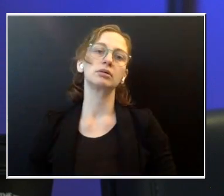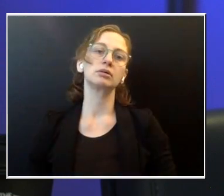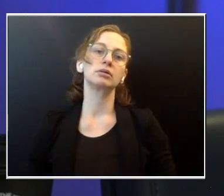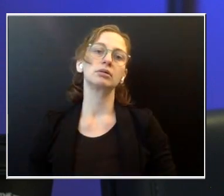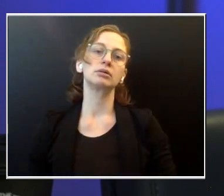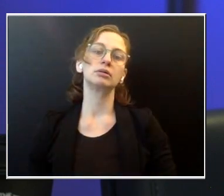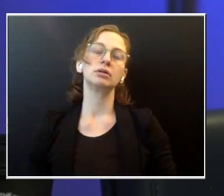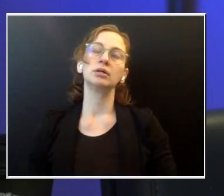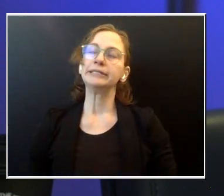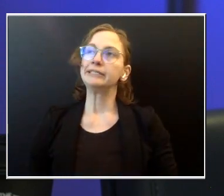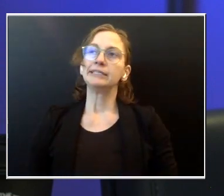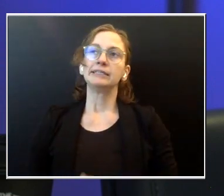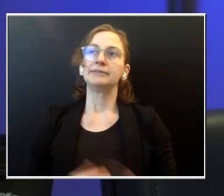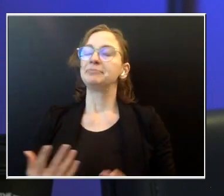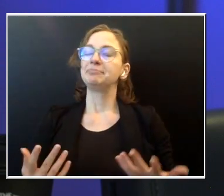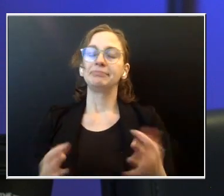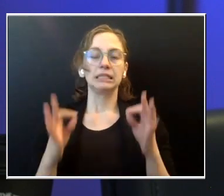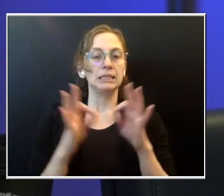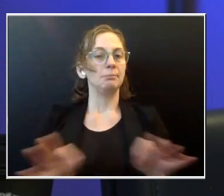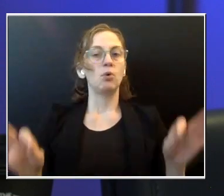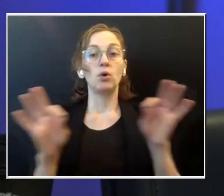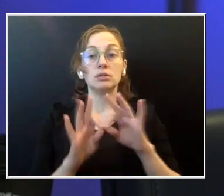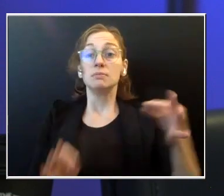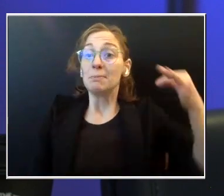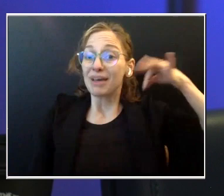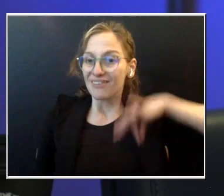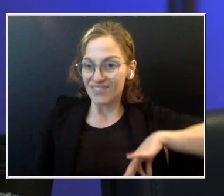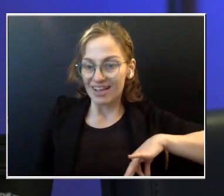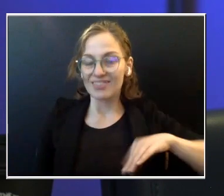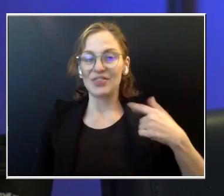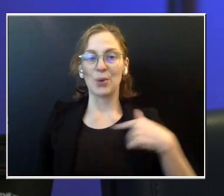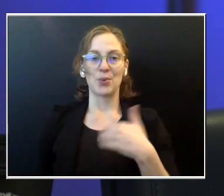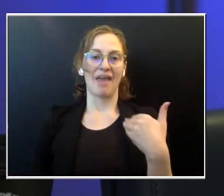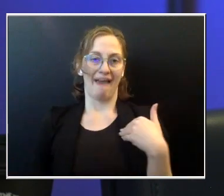have KU Cancer Institute right here,